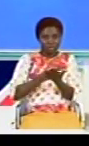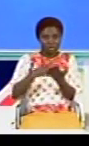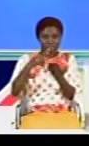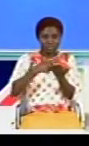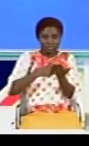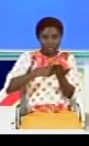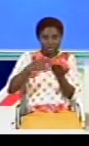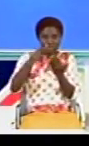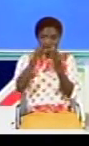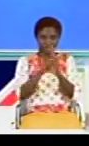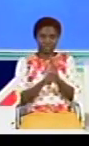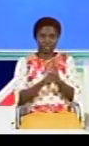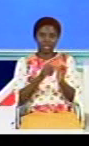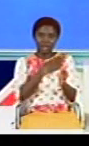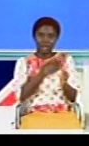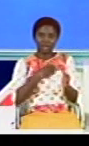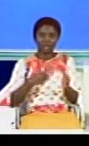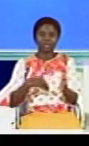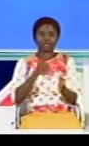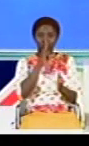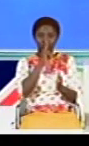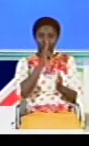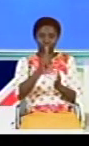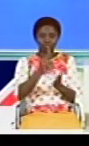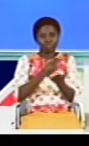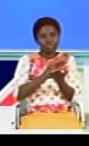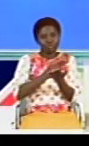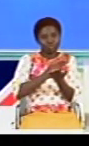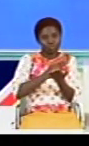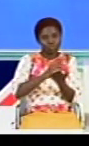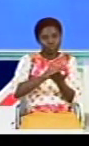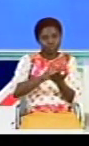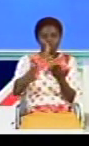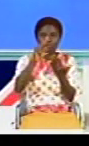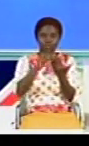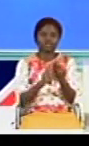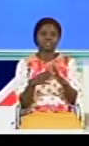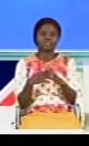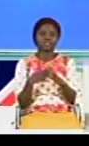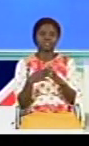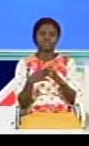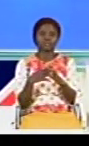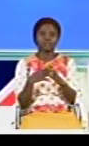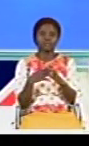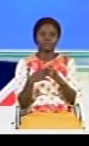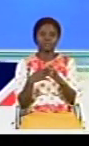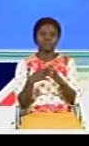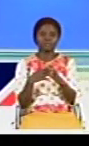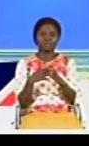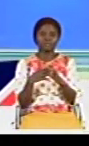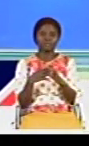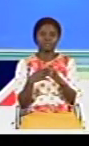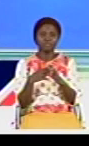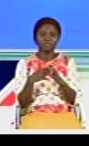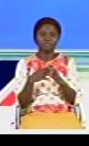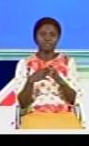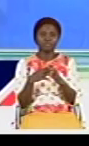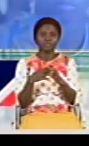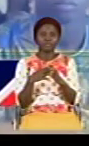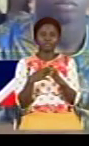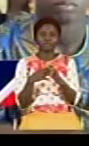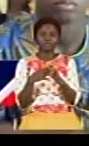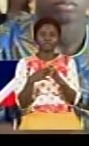bringing forth of transparent righteousness and true